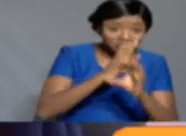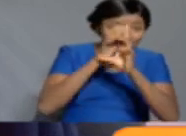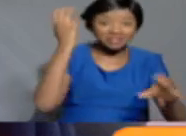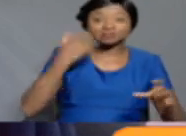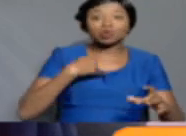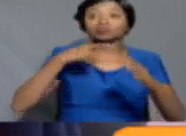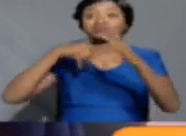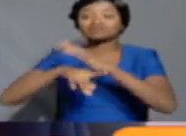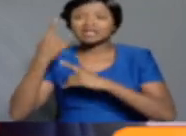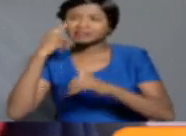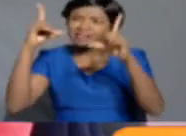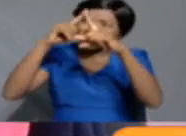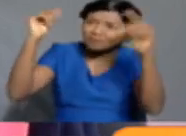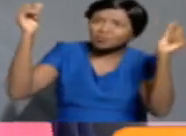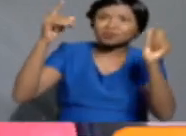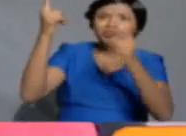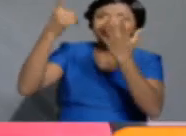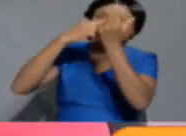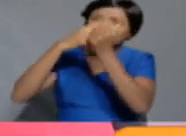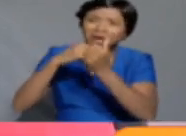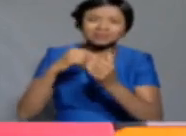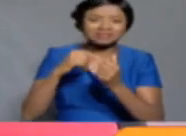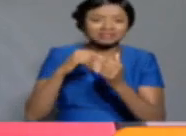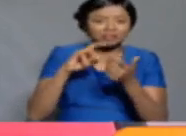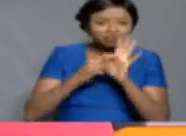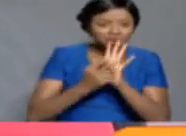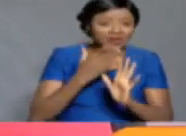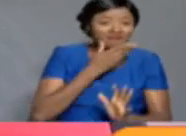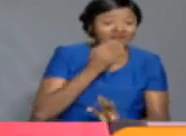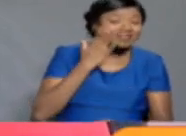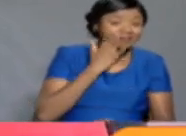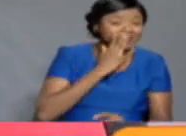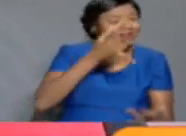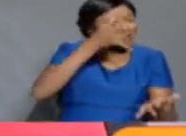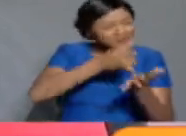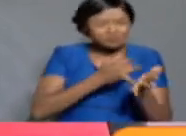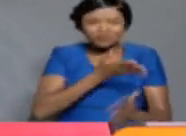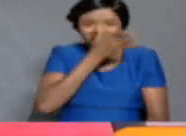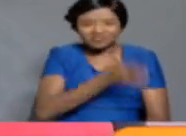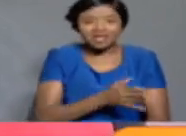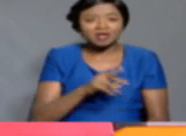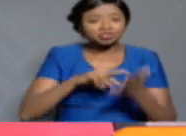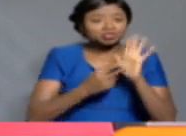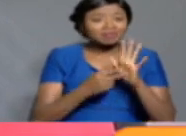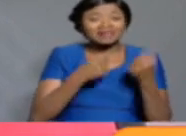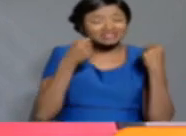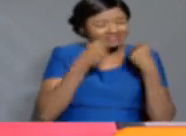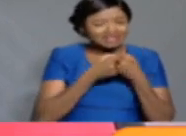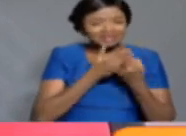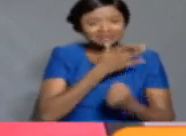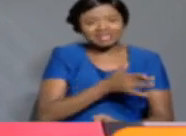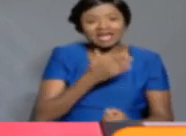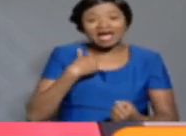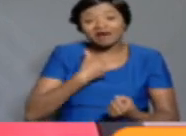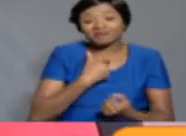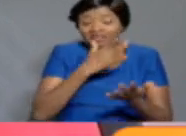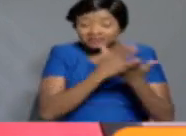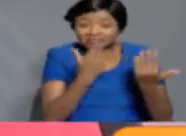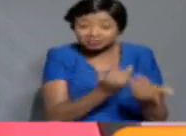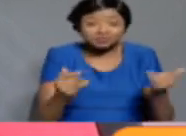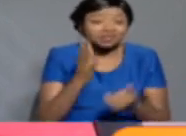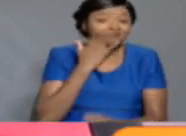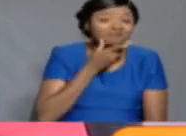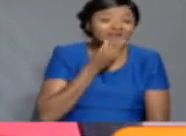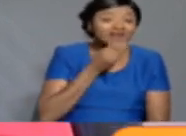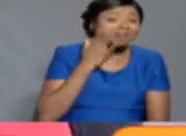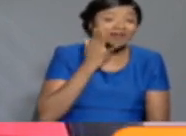kuangalia mwezi, ama tunaenda kuhesabu nyota, things like that. So the parent is more involved. And there are challenges in that. There are parents who are unable to do that. There are children who don't have parents. There are some who are